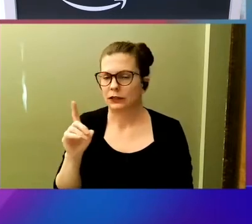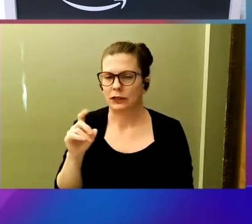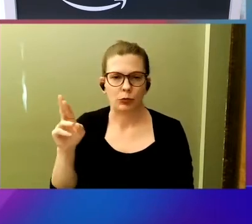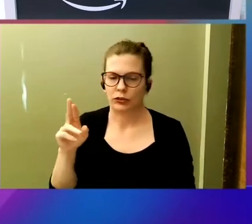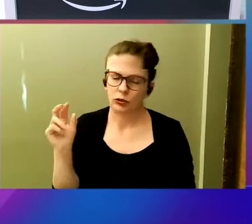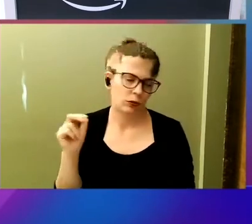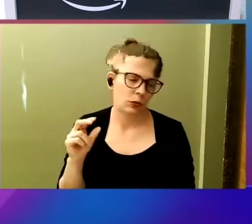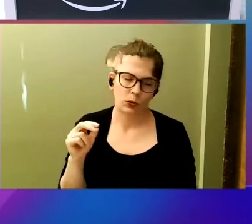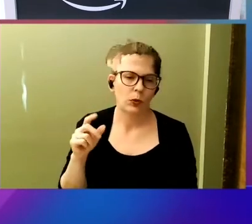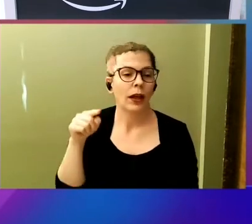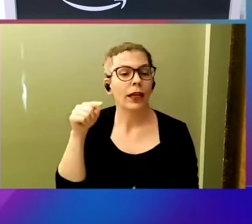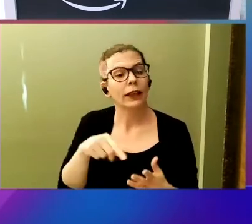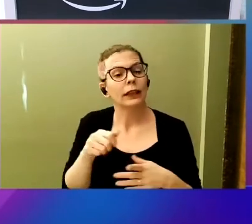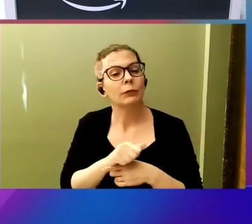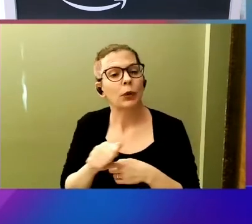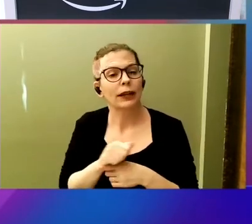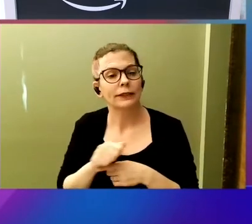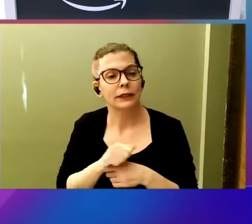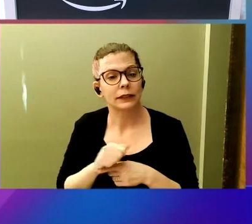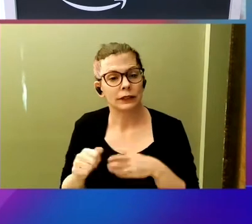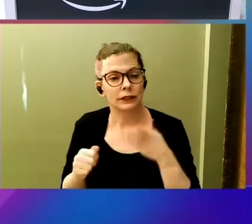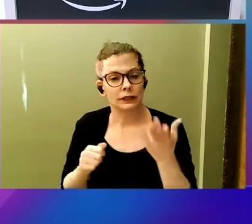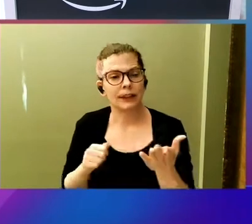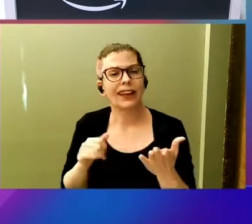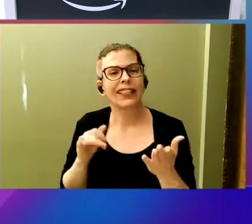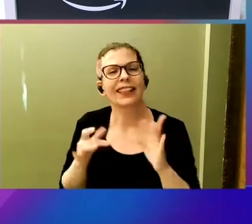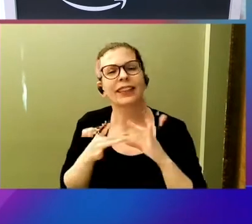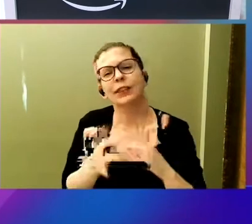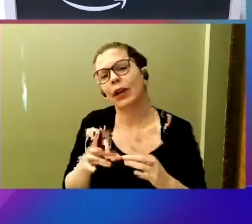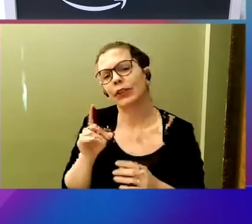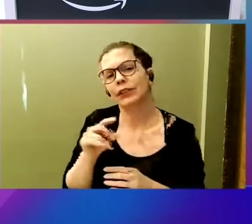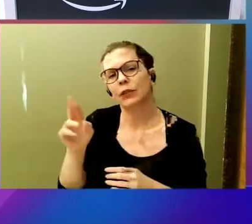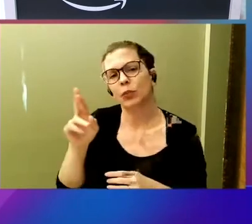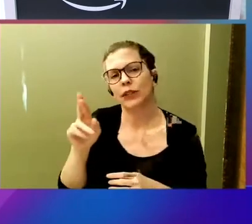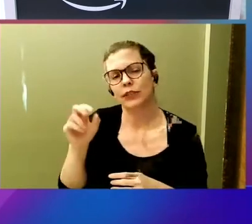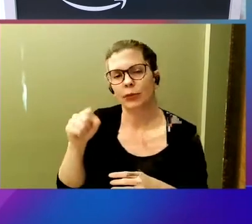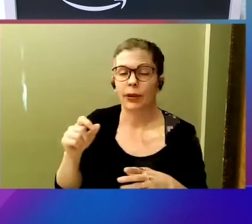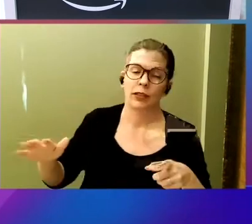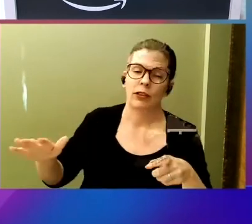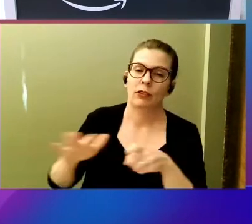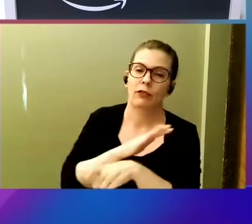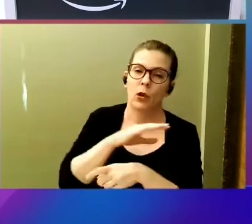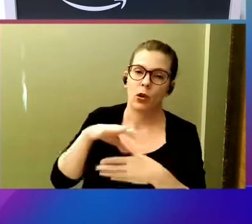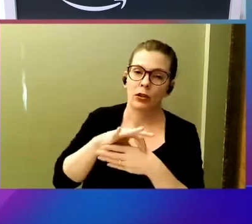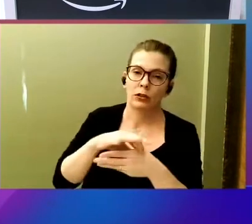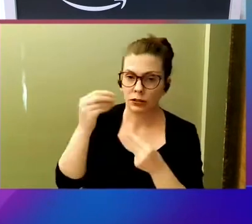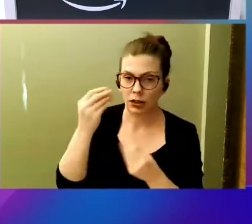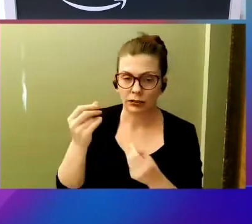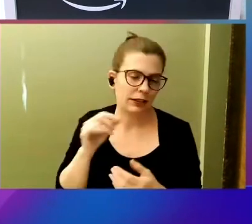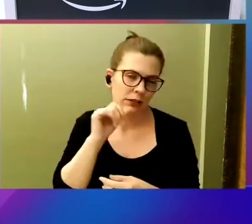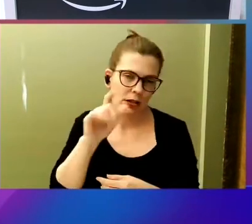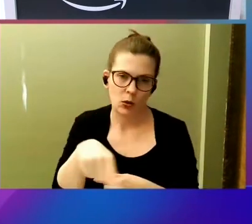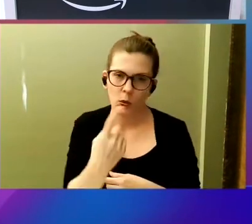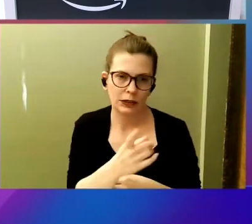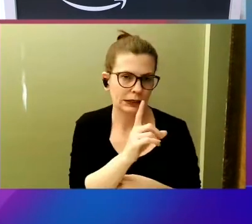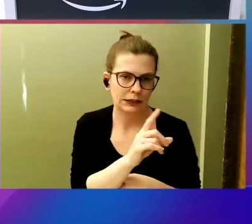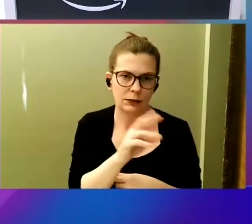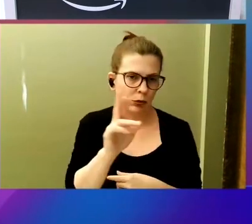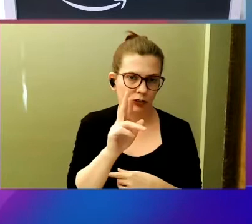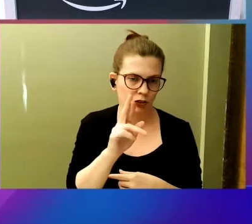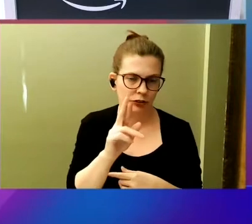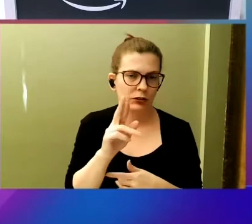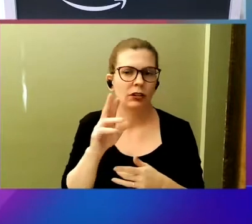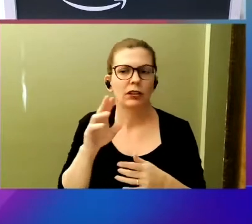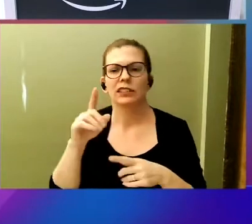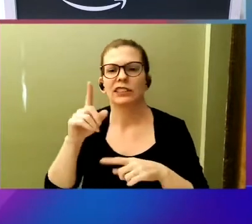practice that I'm showing, it's about DeepRacer, but the full content is not just DeepRacer. It's all fundamentals. It's covering different aspects of AI